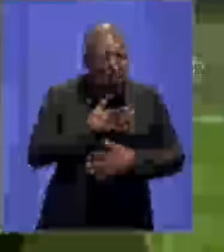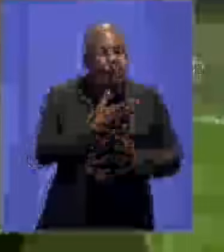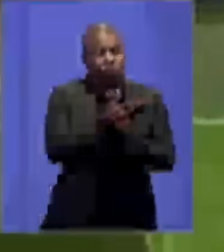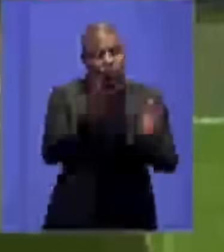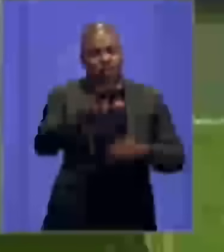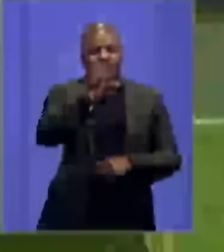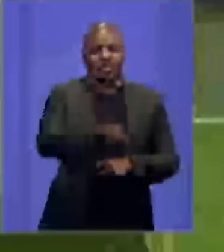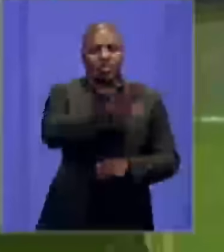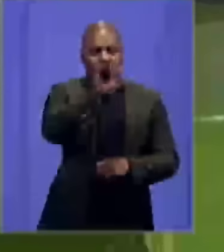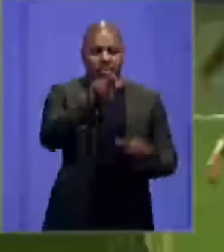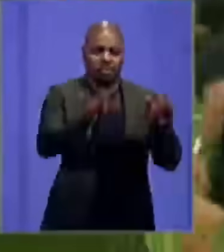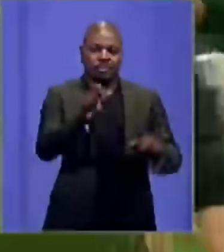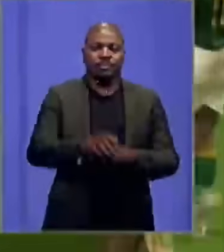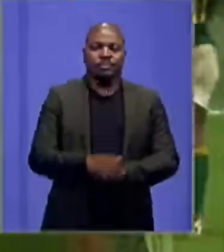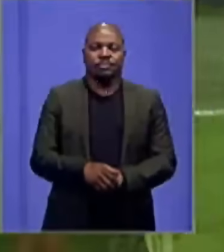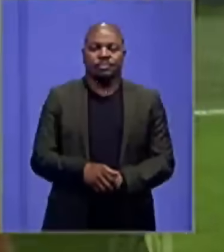South Africans.